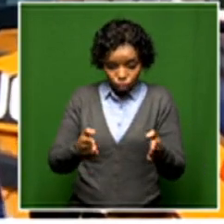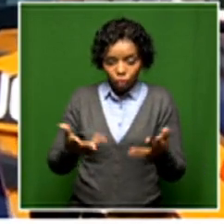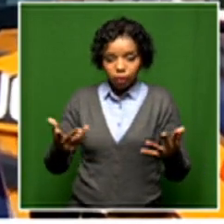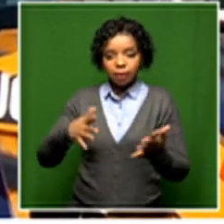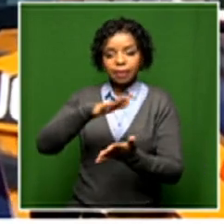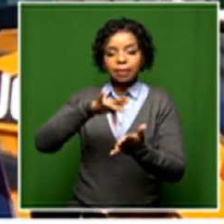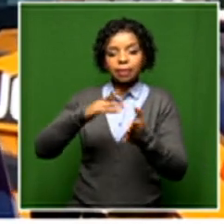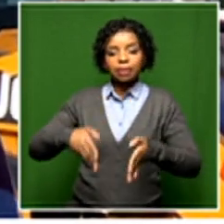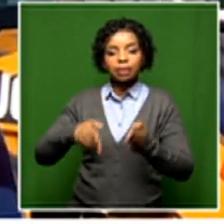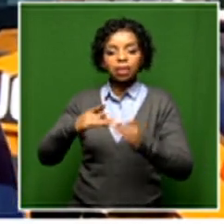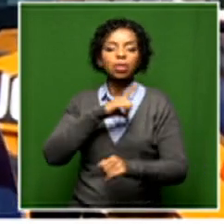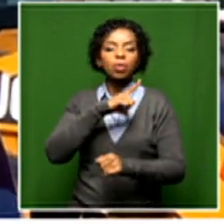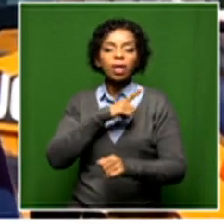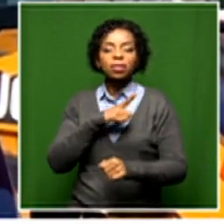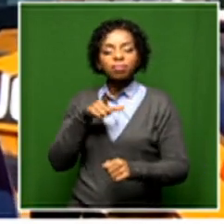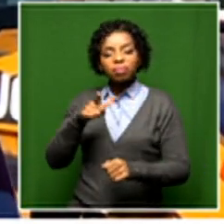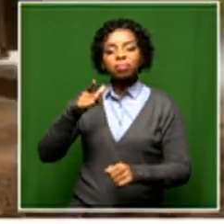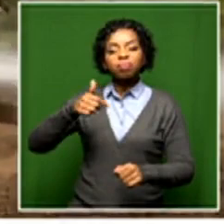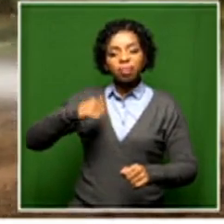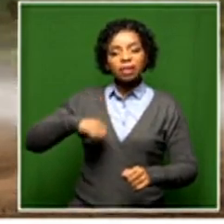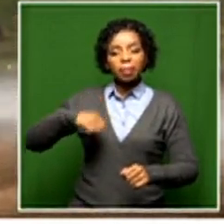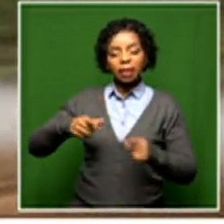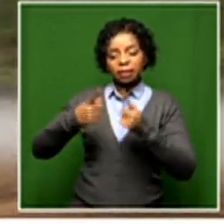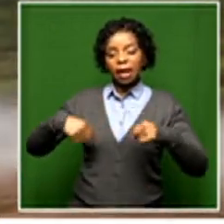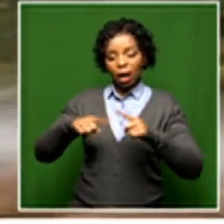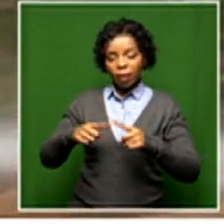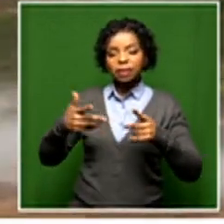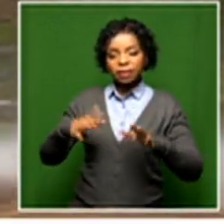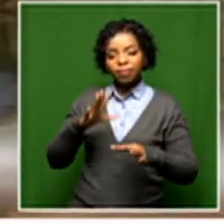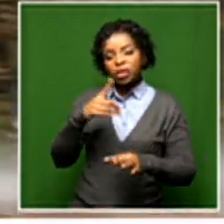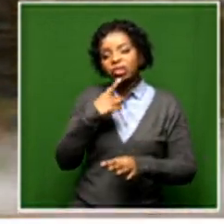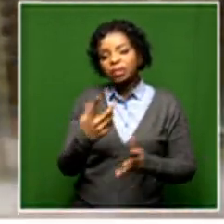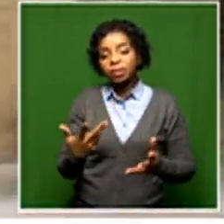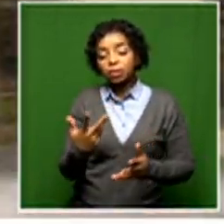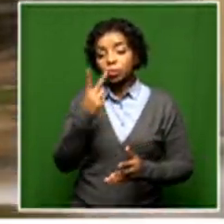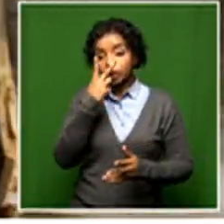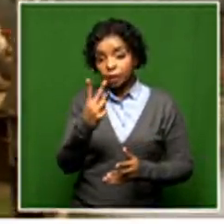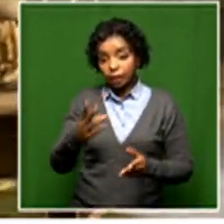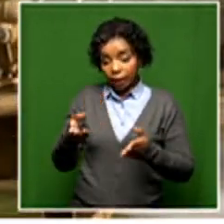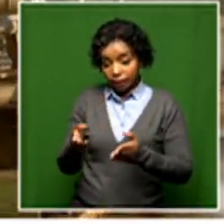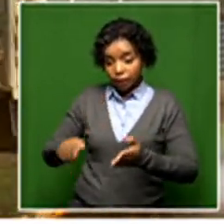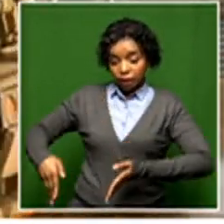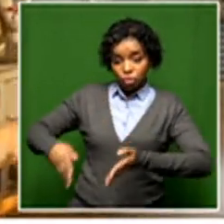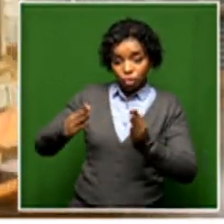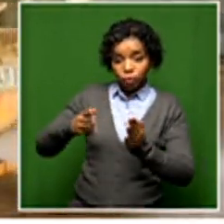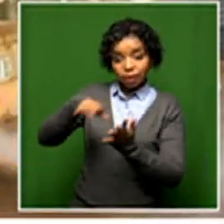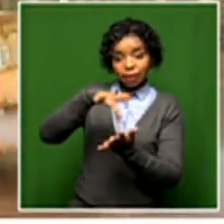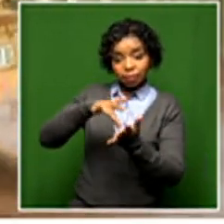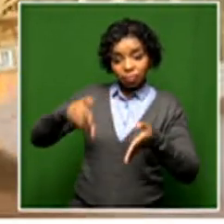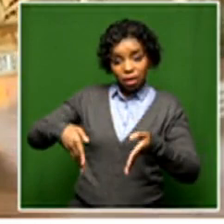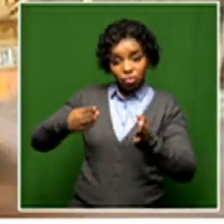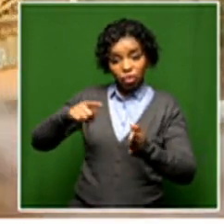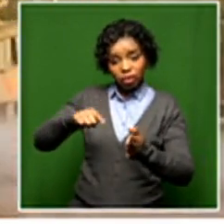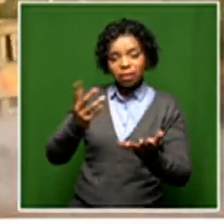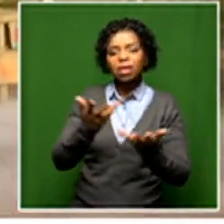it is our competence as municipality. We are utilizing that. As you see that we are on this road, this access road, it's Mpakatini